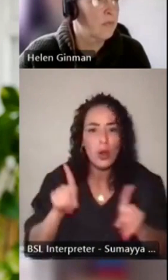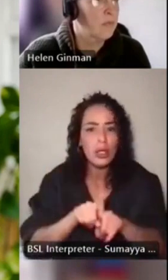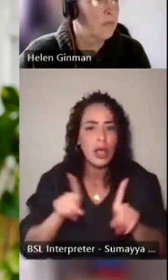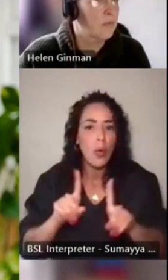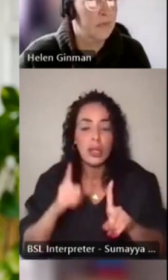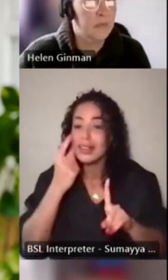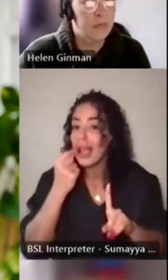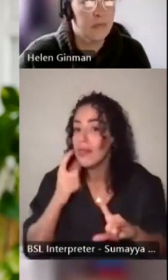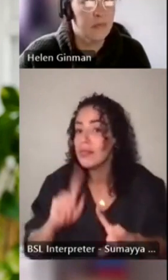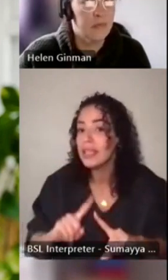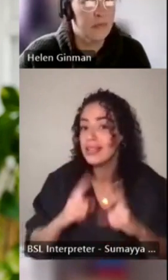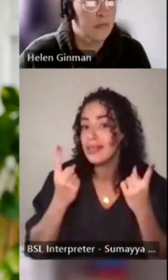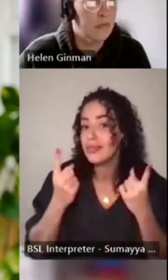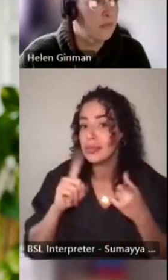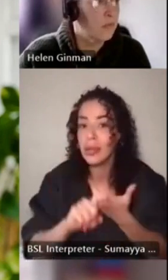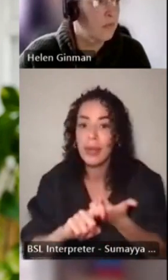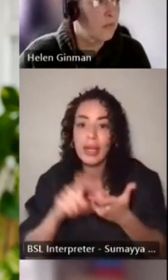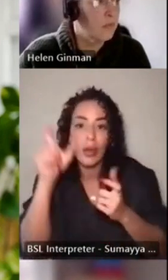to people.